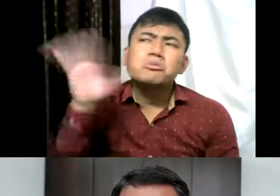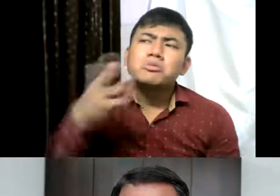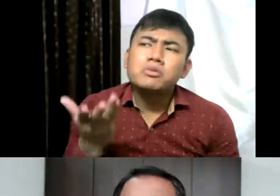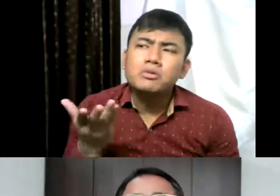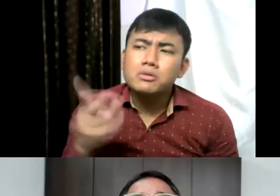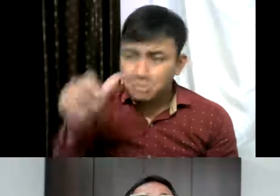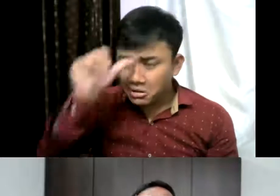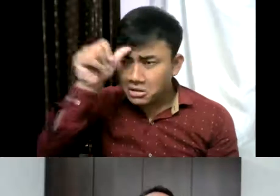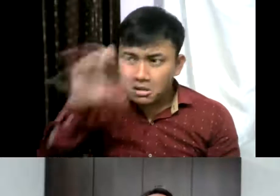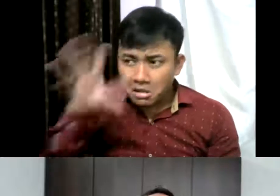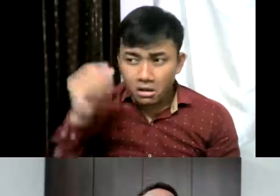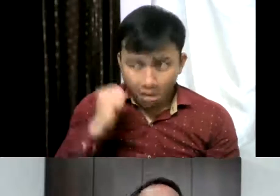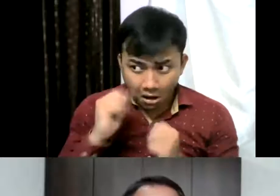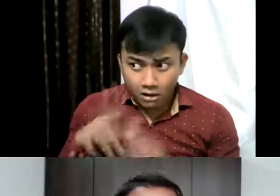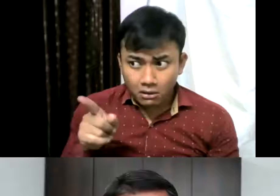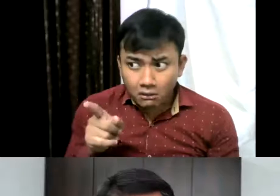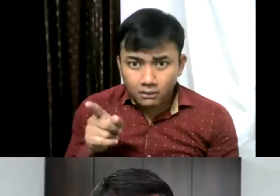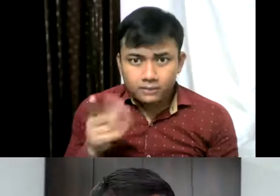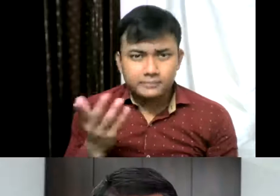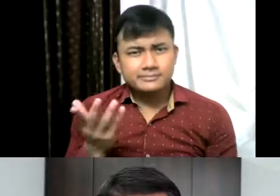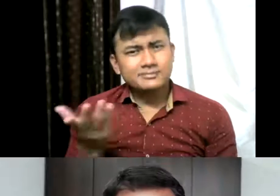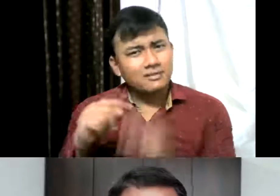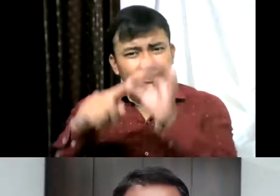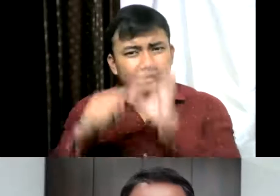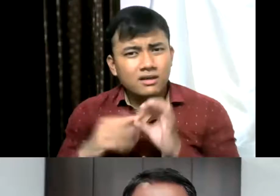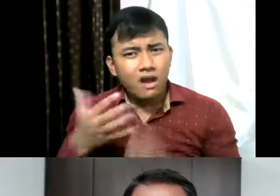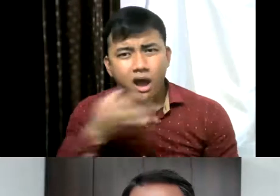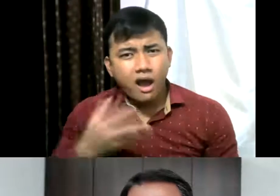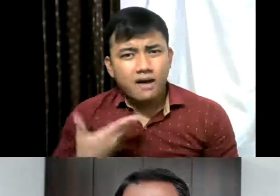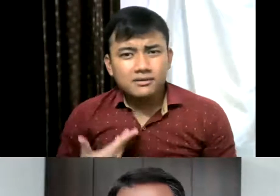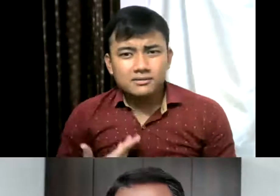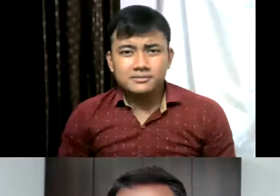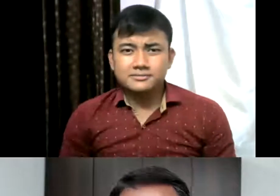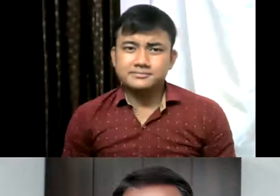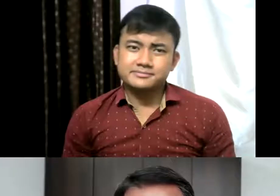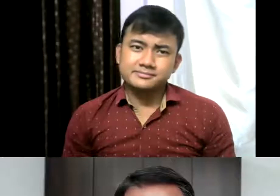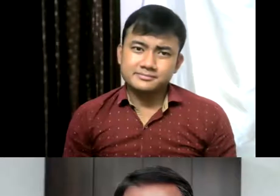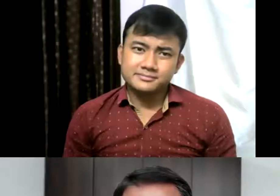Hindi, and you still ask me this question. And